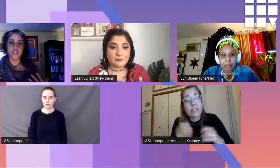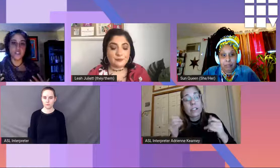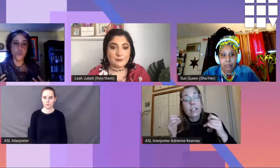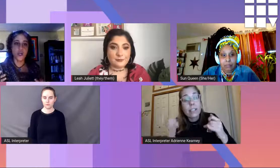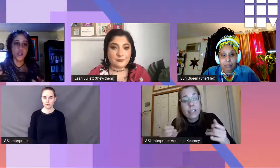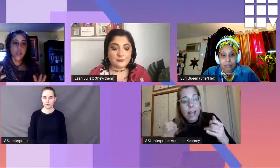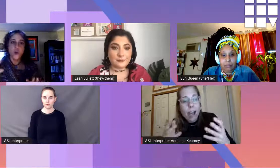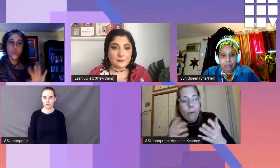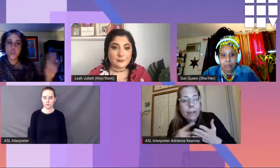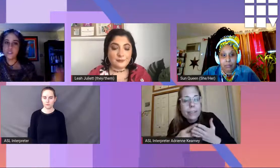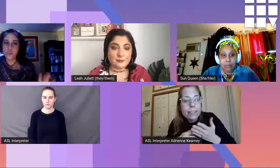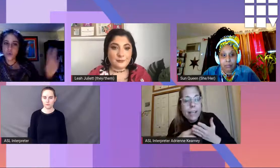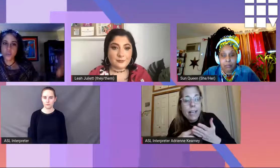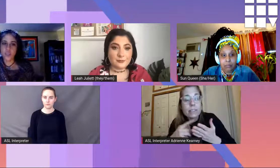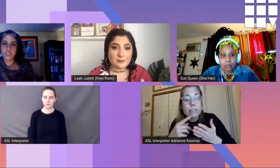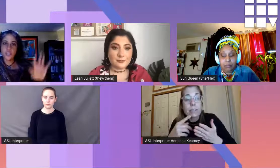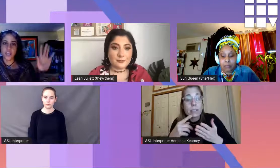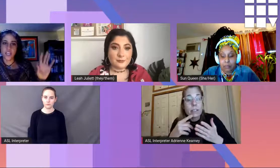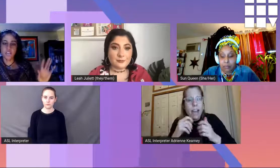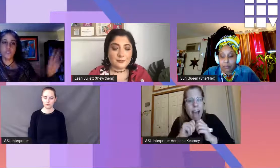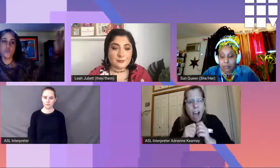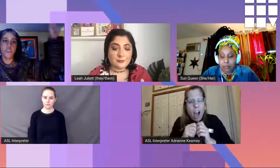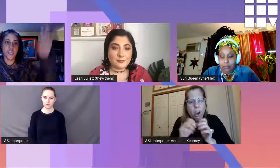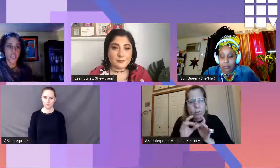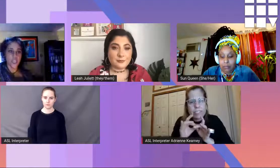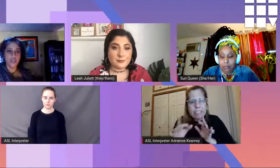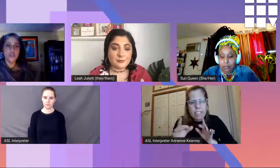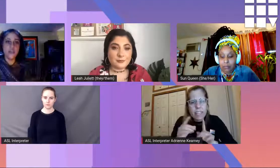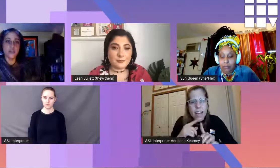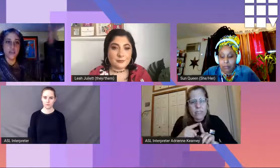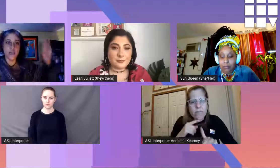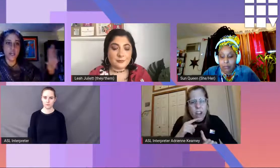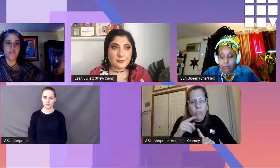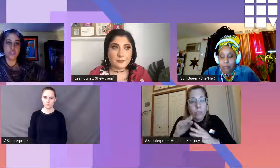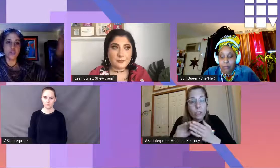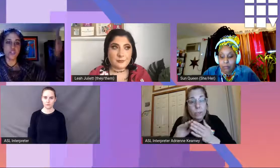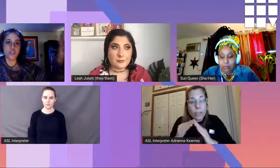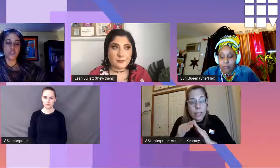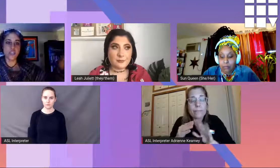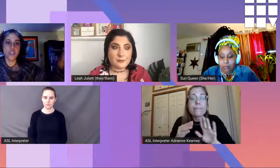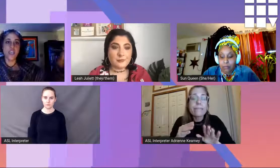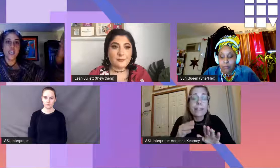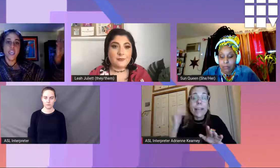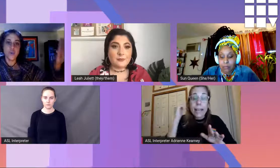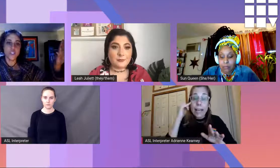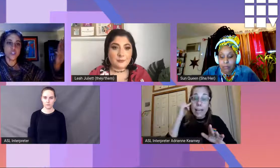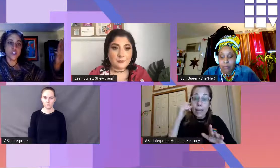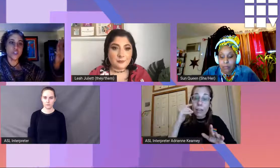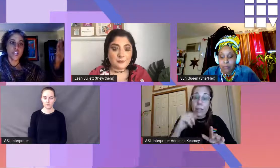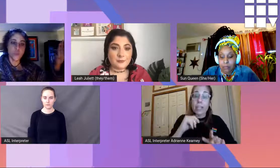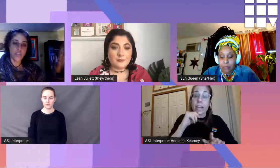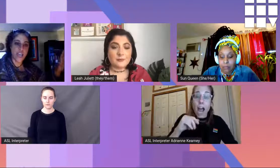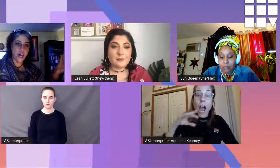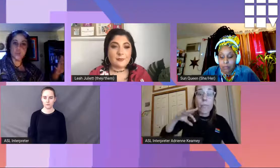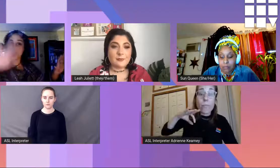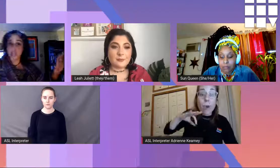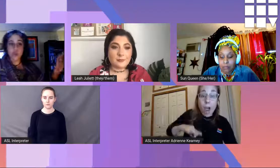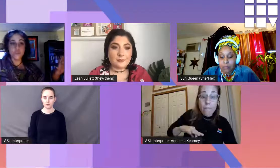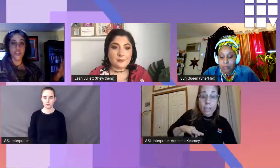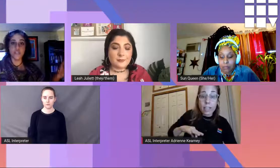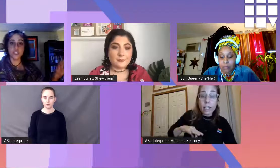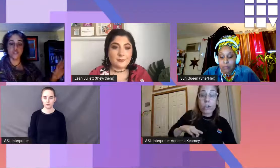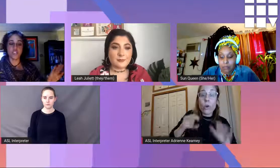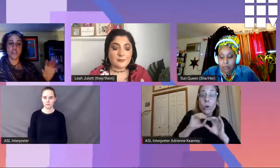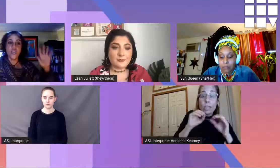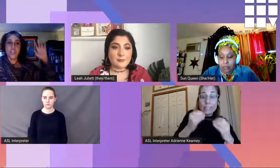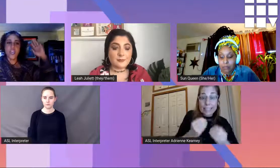and for us as well. What does organizing and activism within a nonprofit structure look like? And what does it look like without or